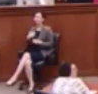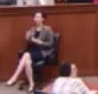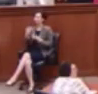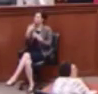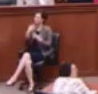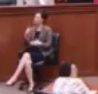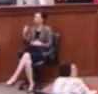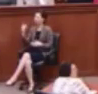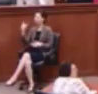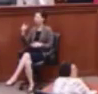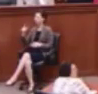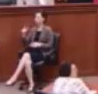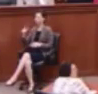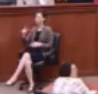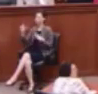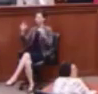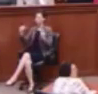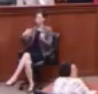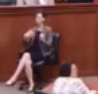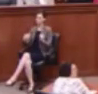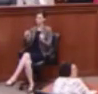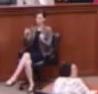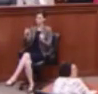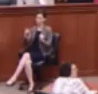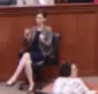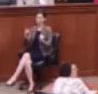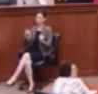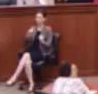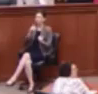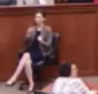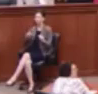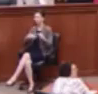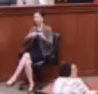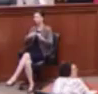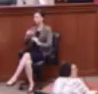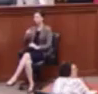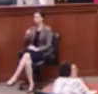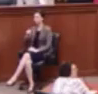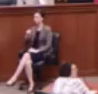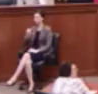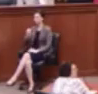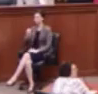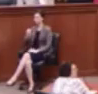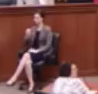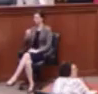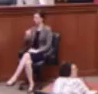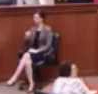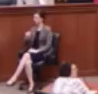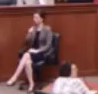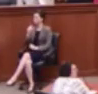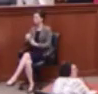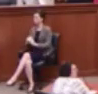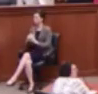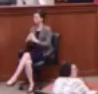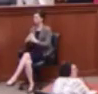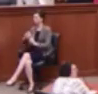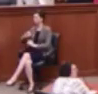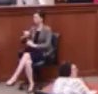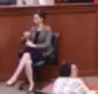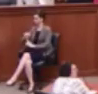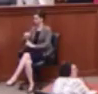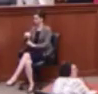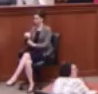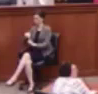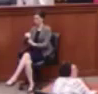and Ken and the LDOL team for creating Jumpstart and getting it